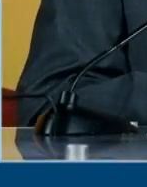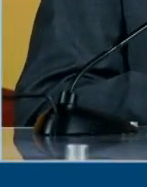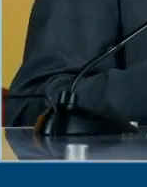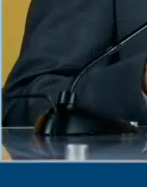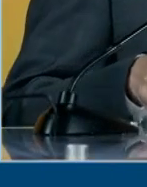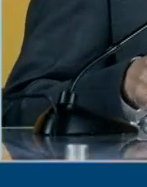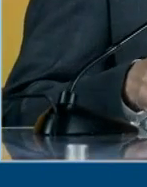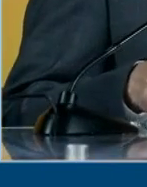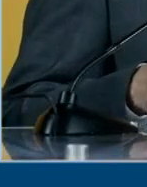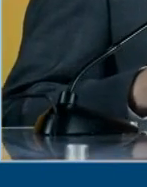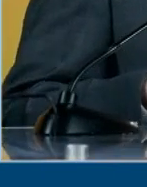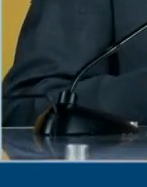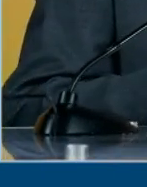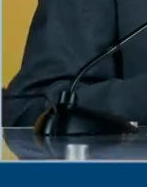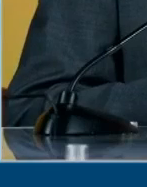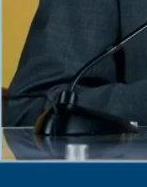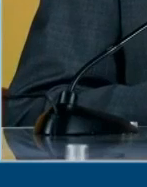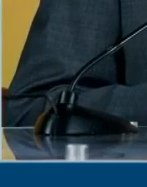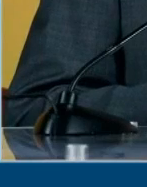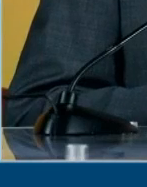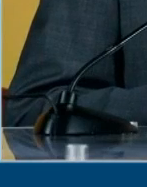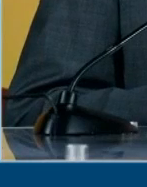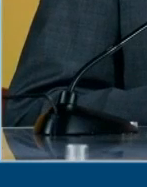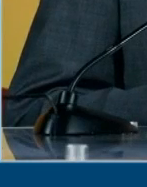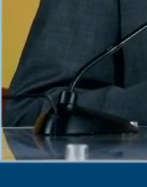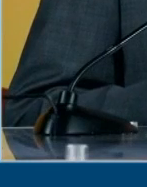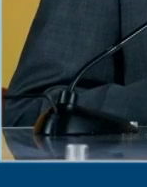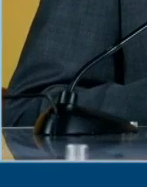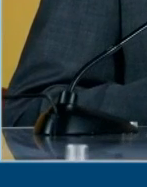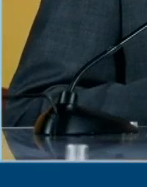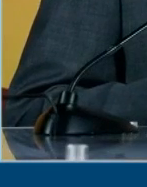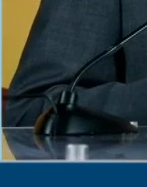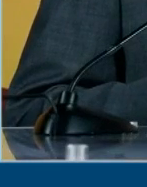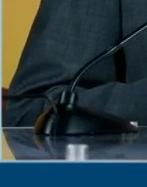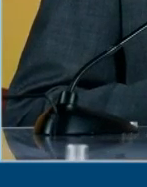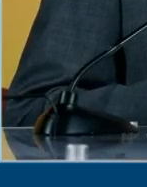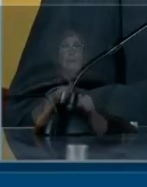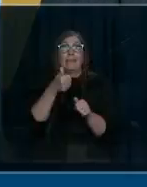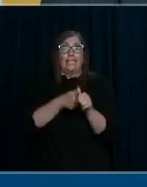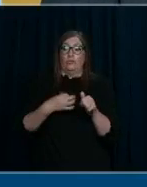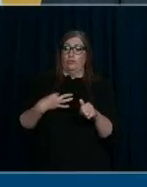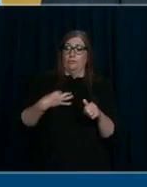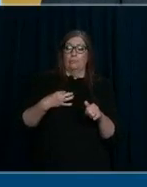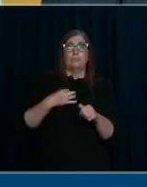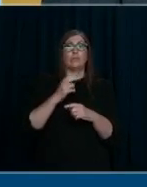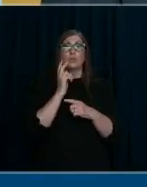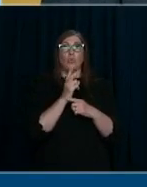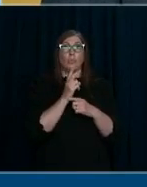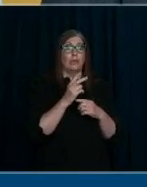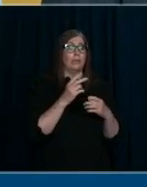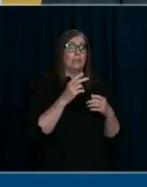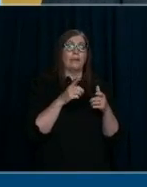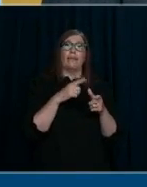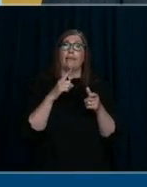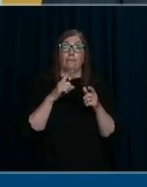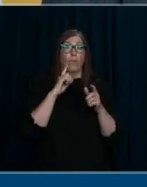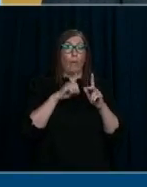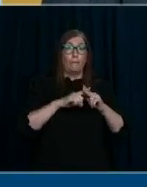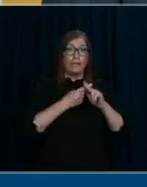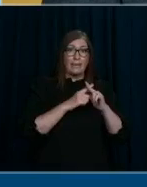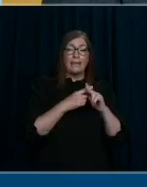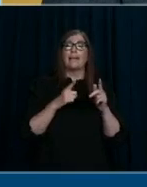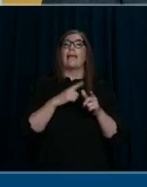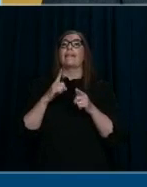communities. And we've tried to keep the rules simple. Each candidate will have 2 minutes to make an opening statement and 1 minute for a closing statement. Candidates have